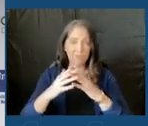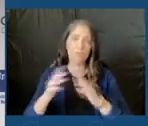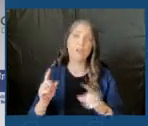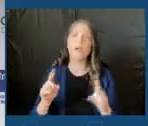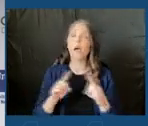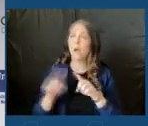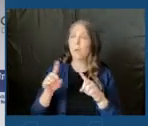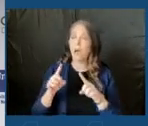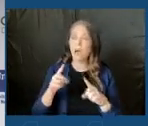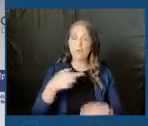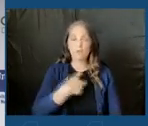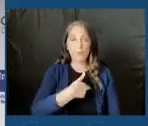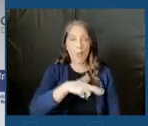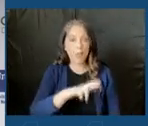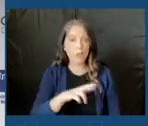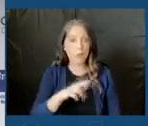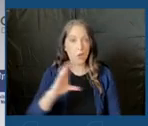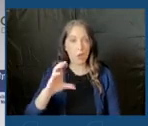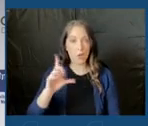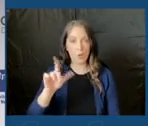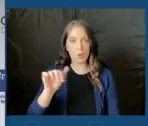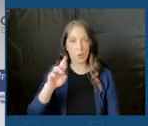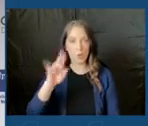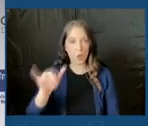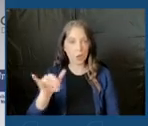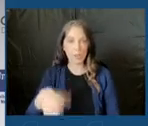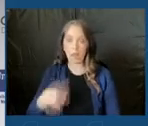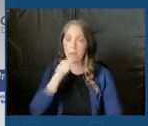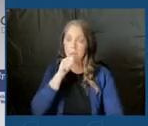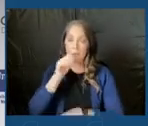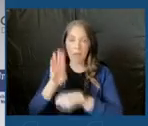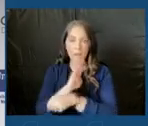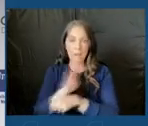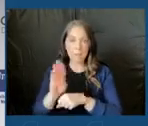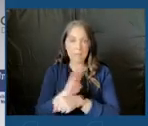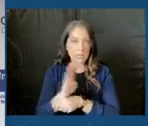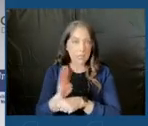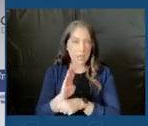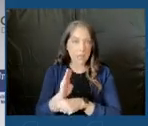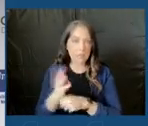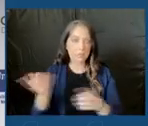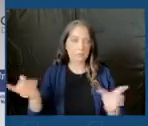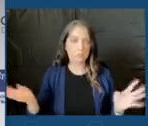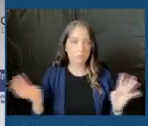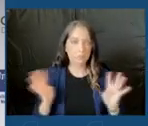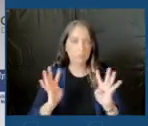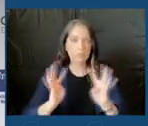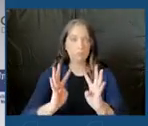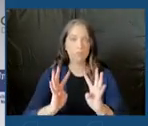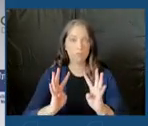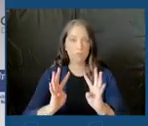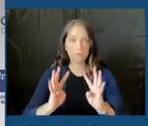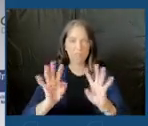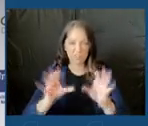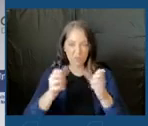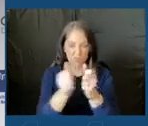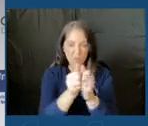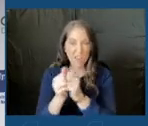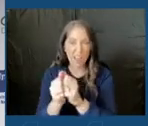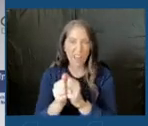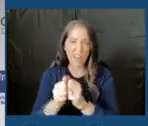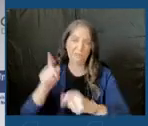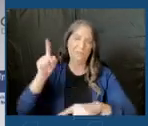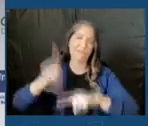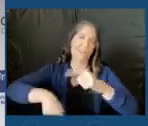clergy and the private sector who step up. We come together. We are unstoppable because there is